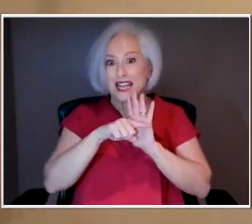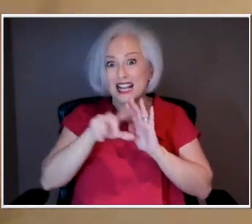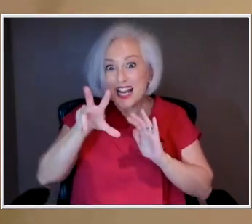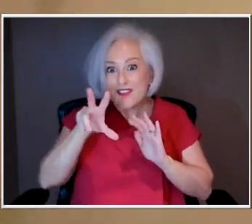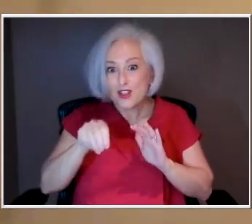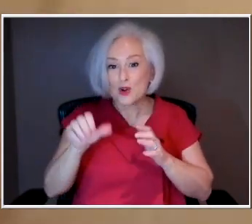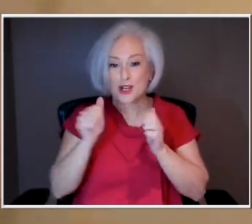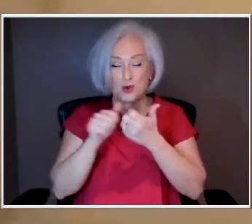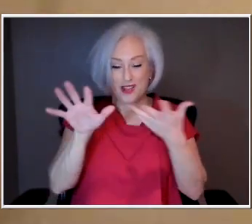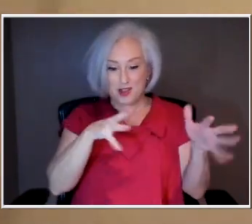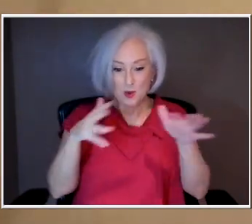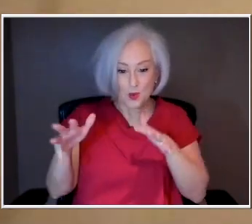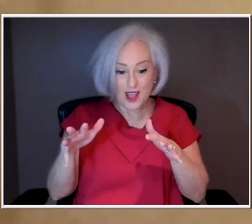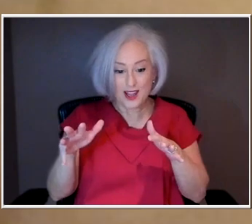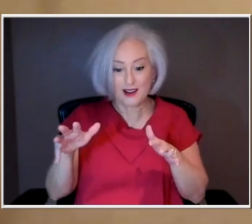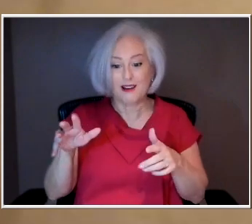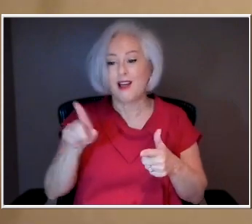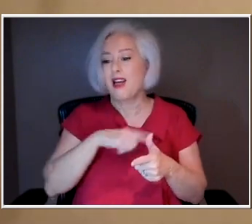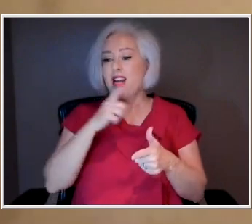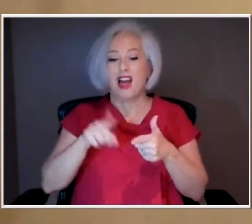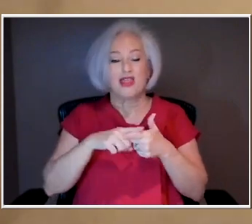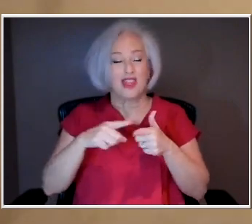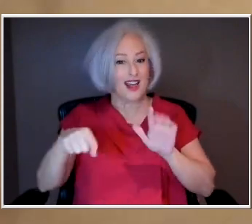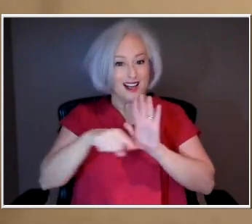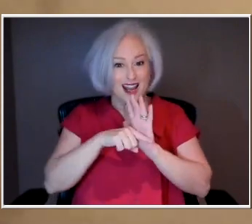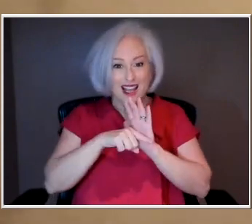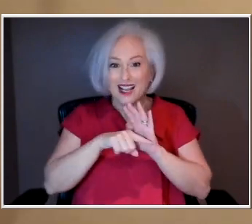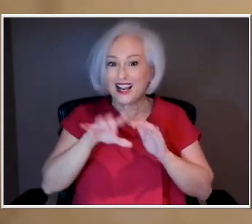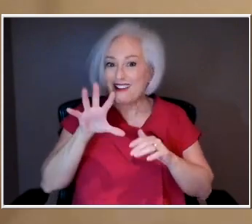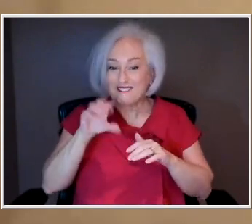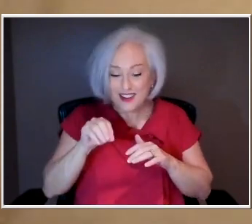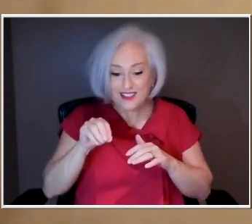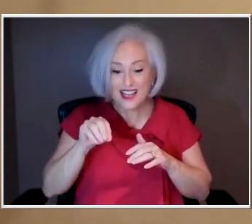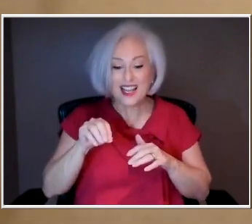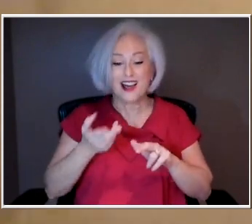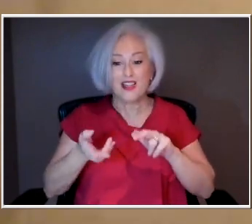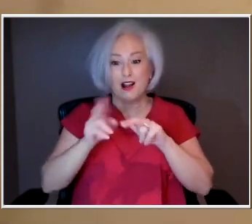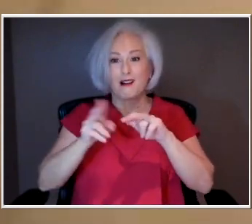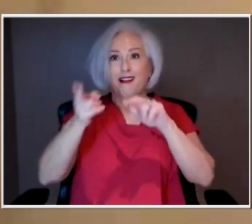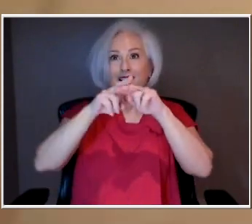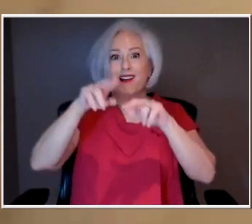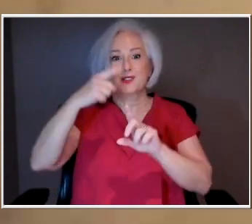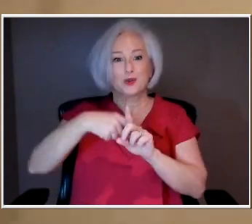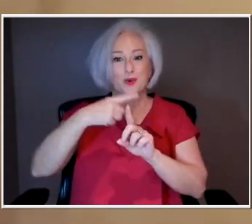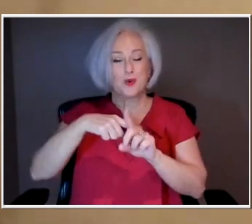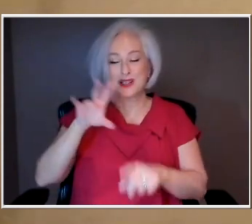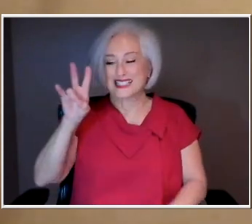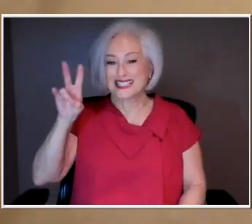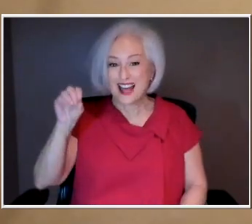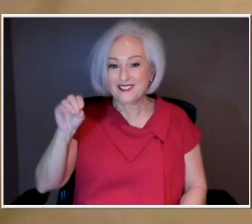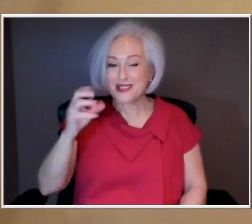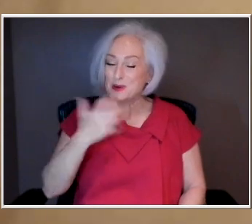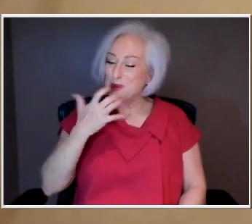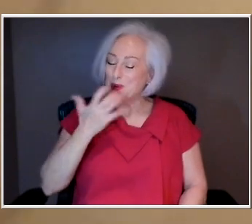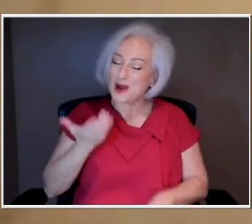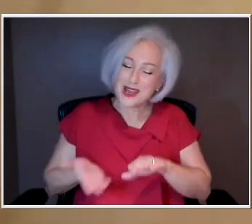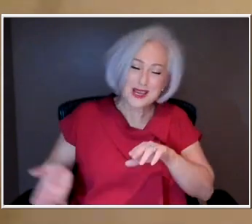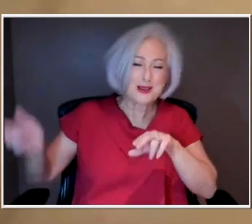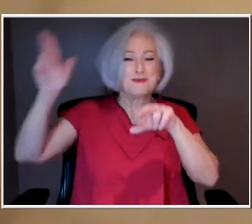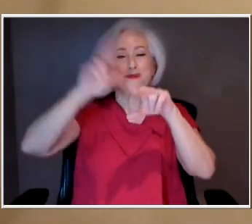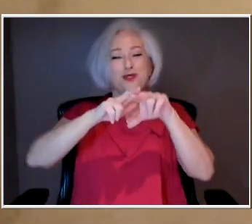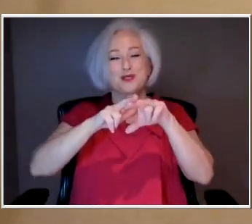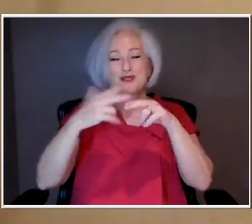climate standpoint from that challenge is their first game. You know, it's only gotten better from there. So when you play in -5 and almost -30 wind chill